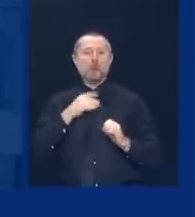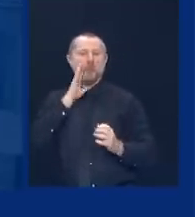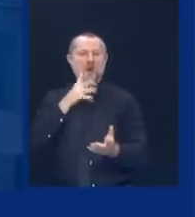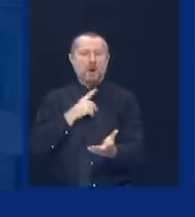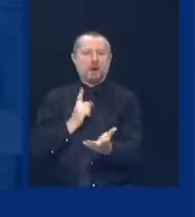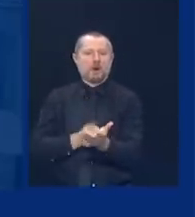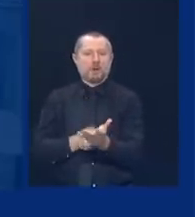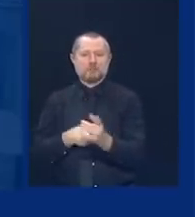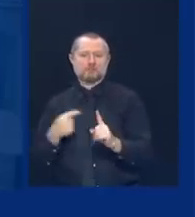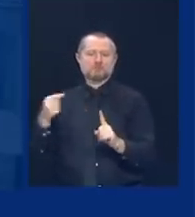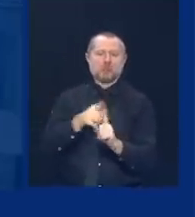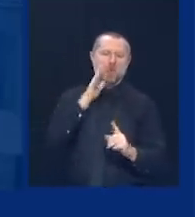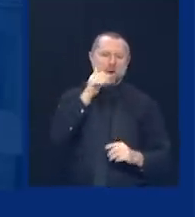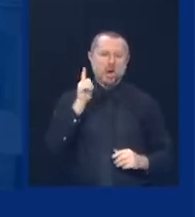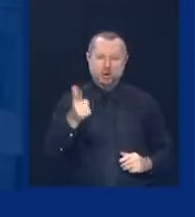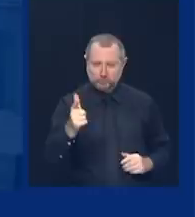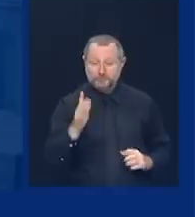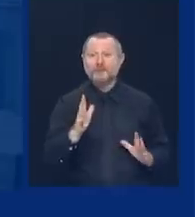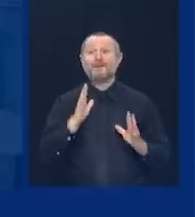numbers today,